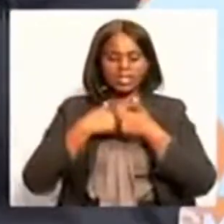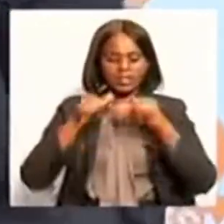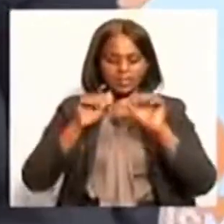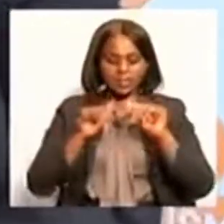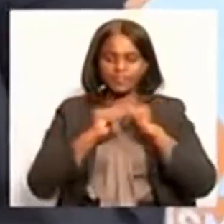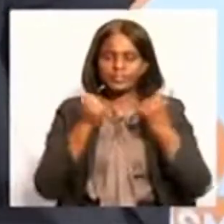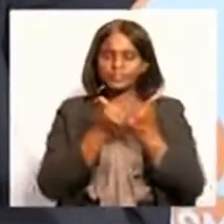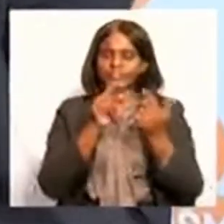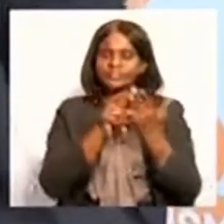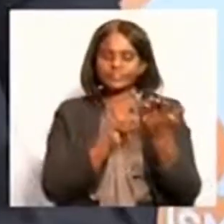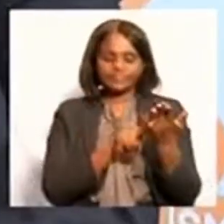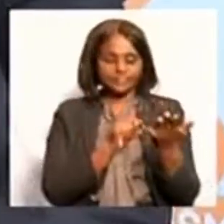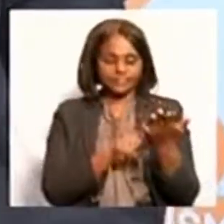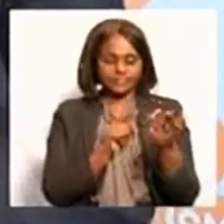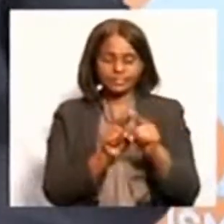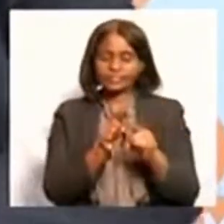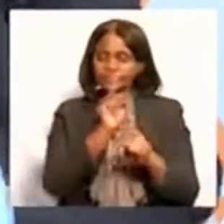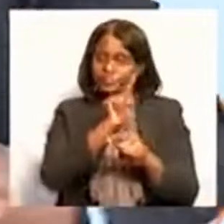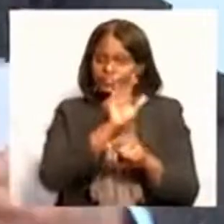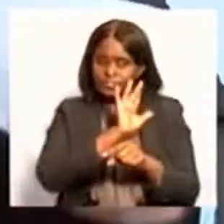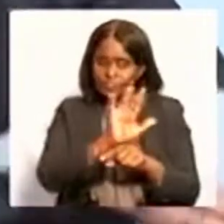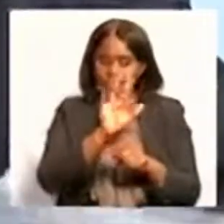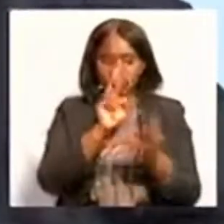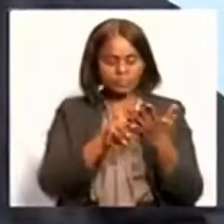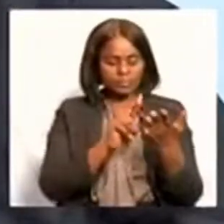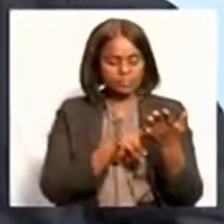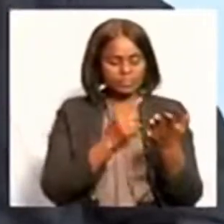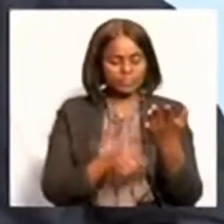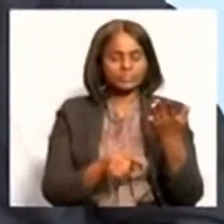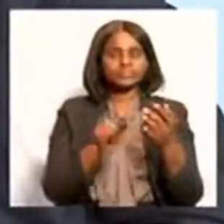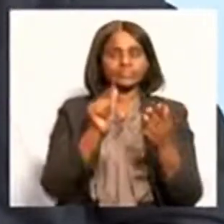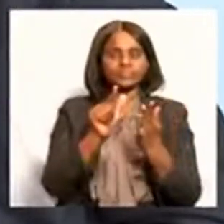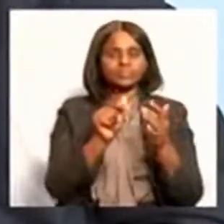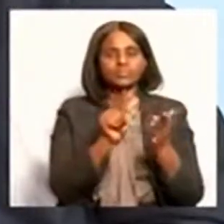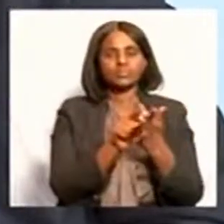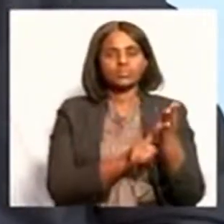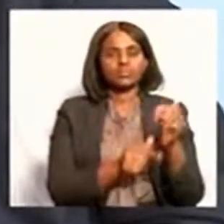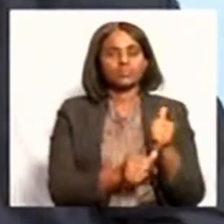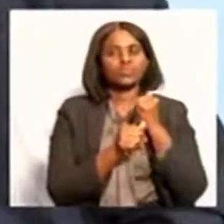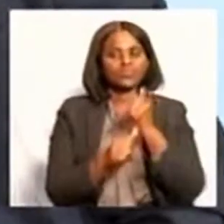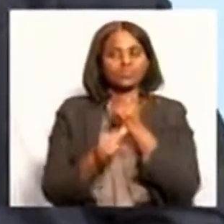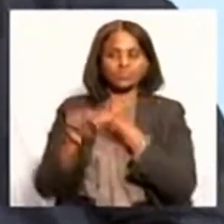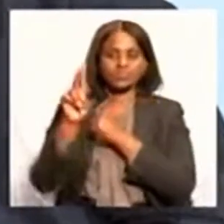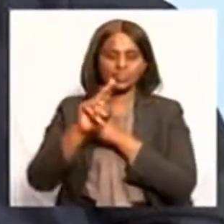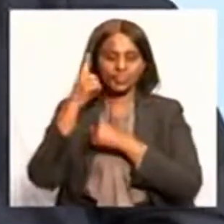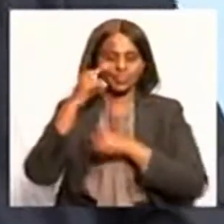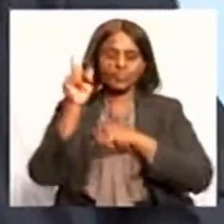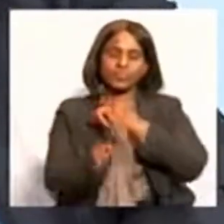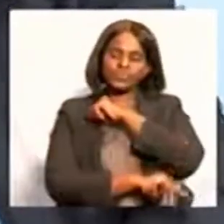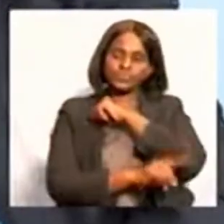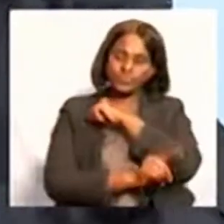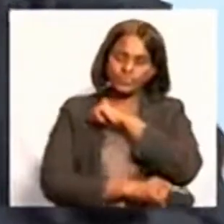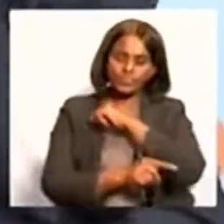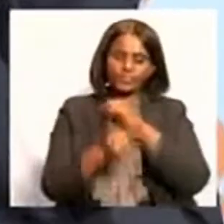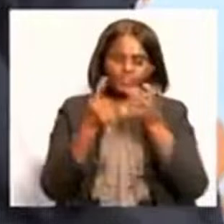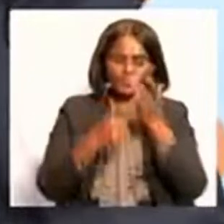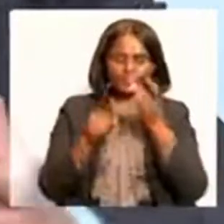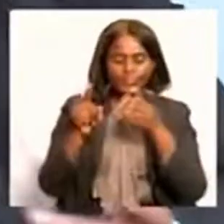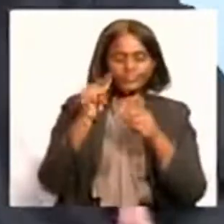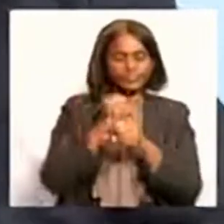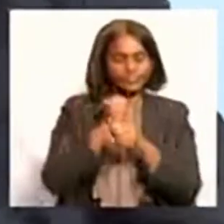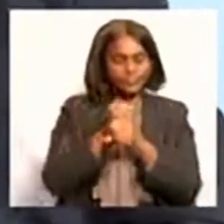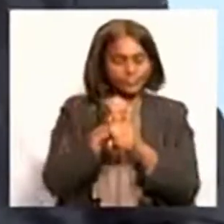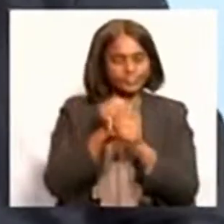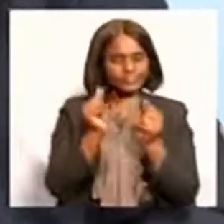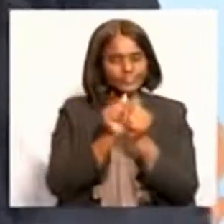General's report actually is one of the main reports that these law enforcement agencies use for prosecution. So what initiative have we done with